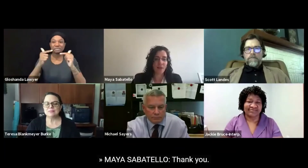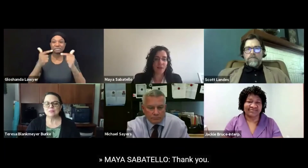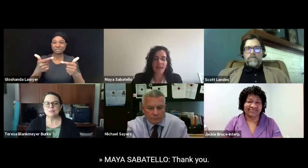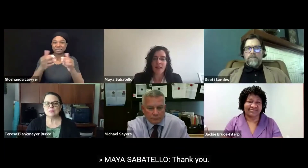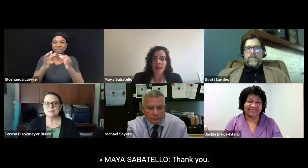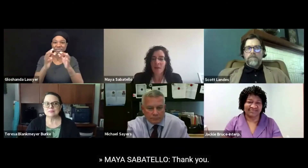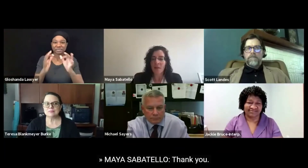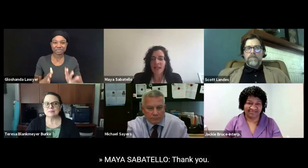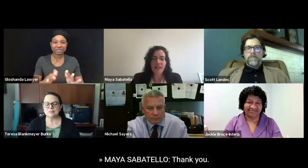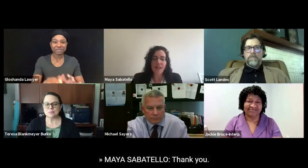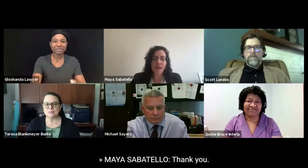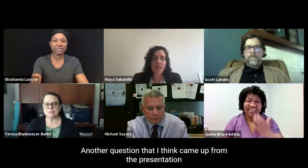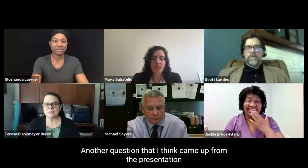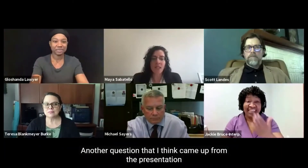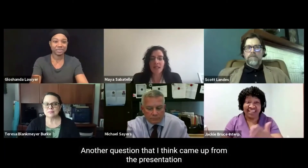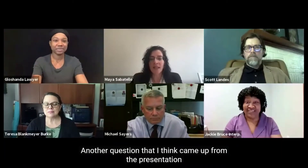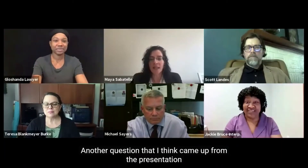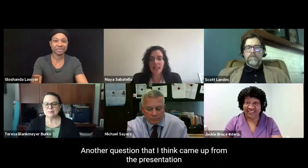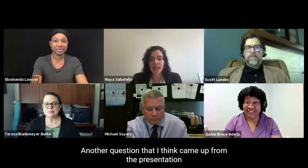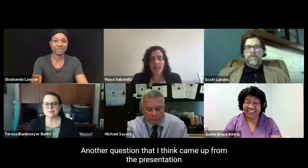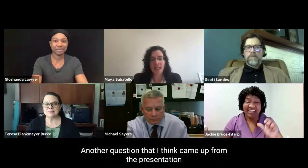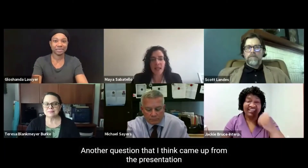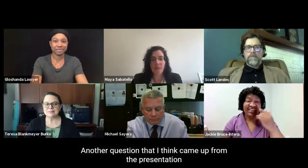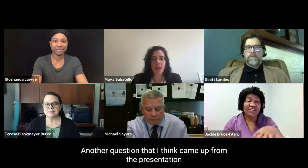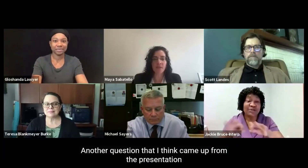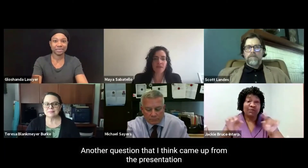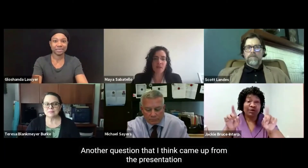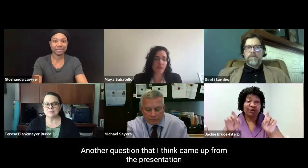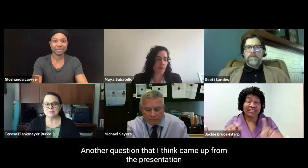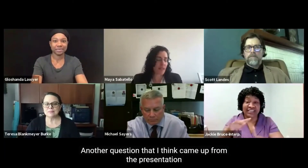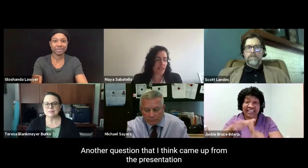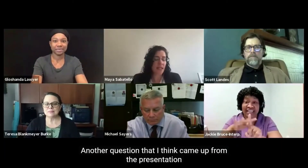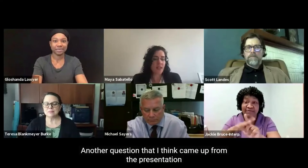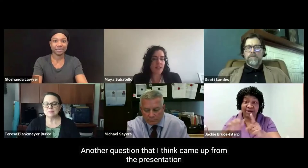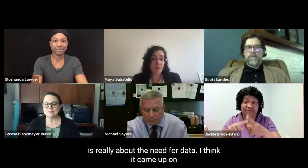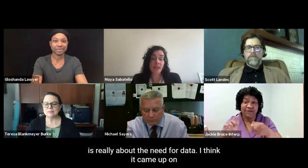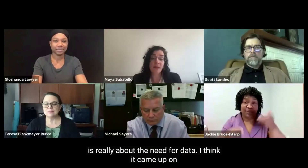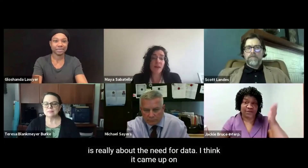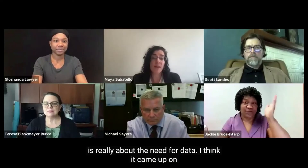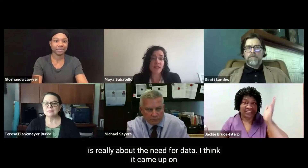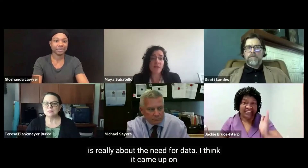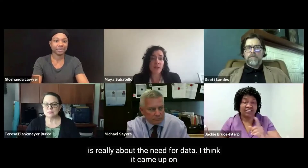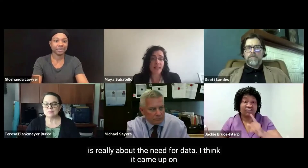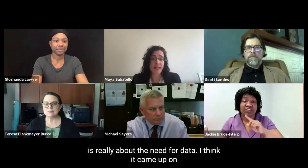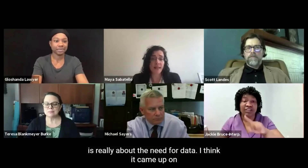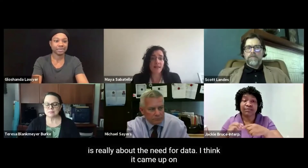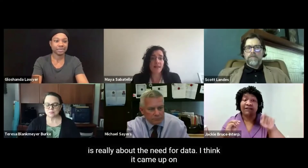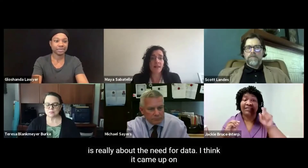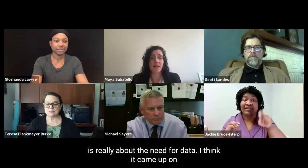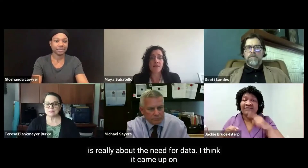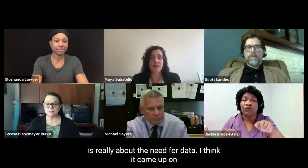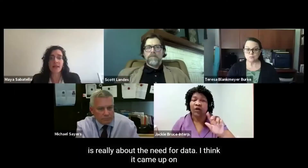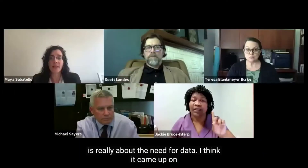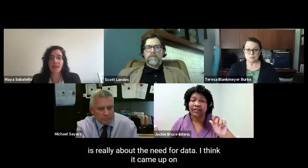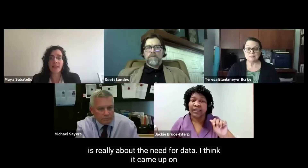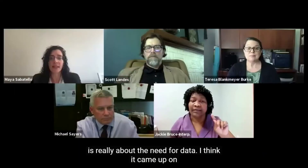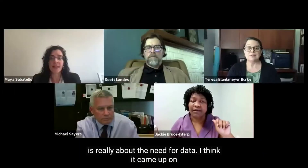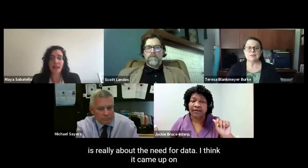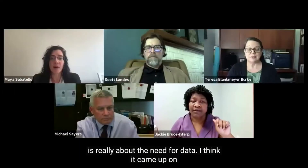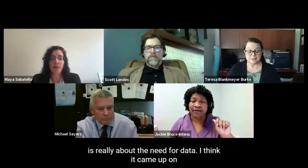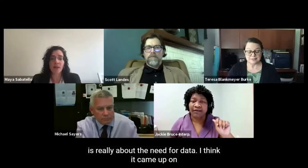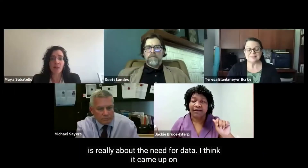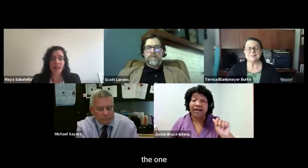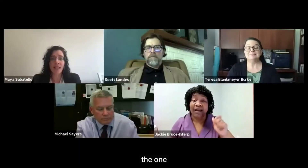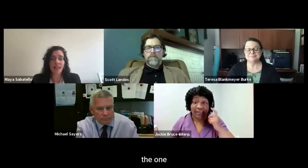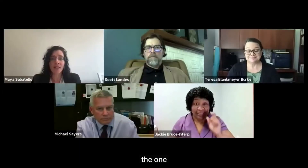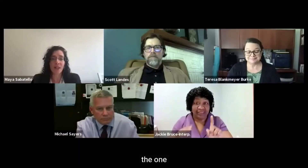Thank you. Another question that I think came up from the presentations is really about the need for data. I think that